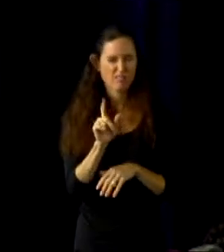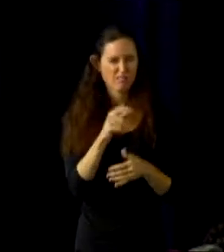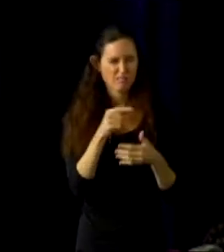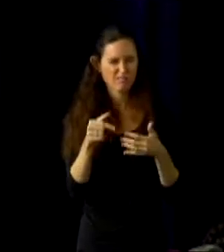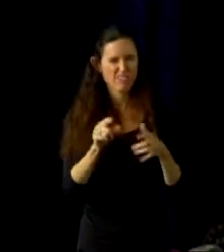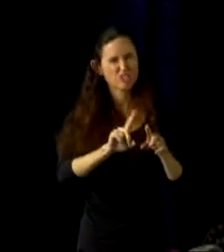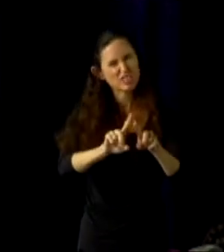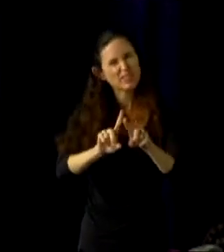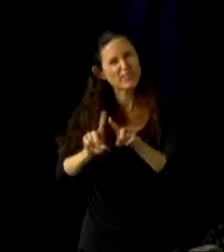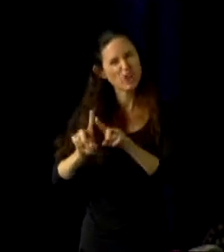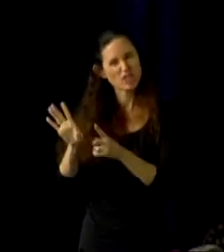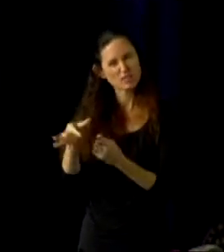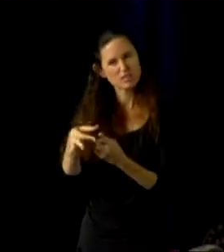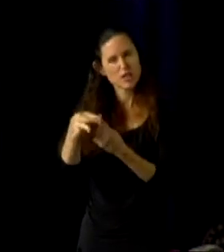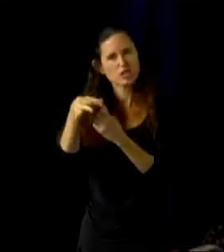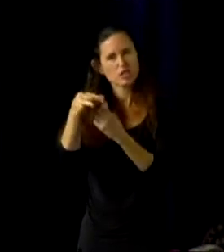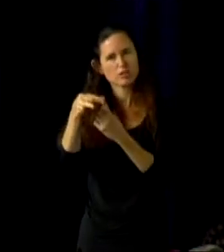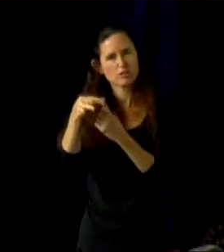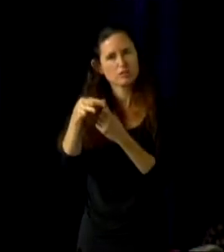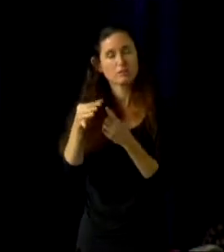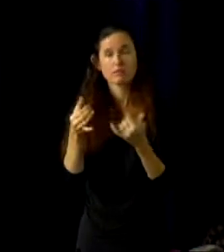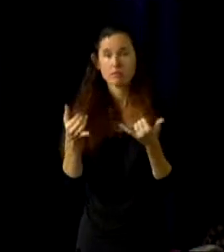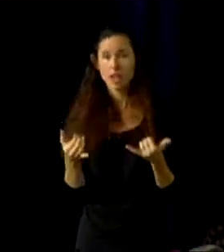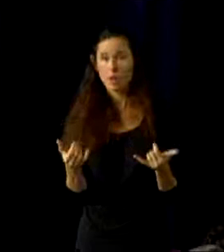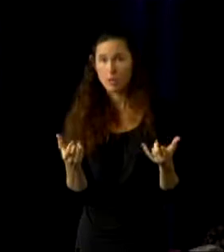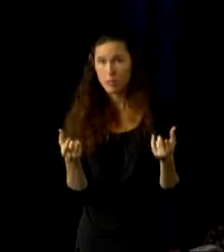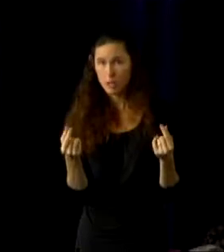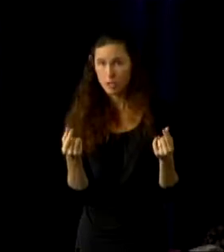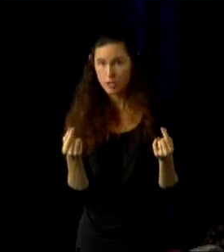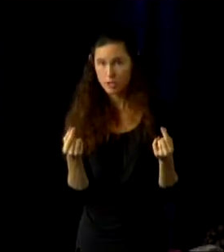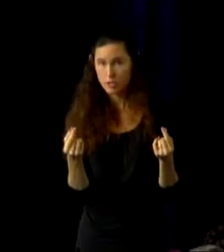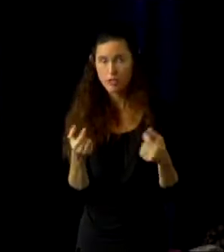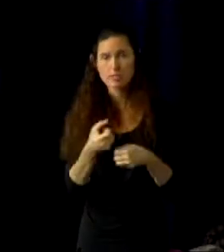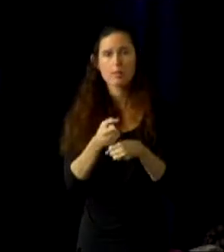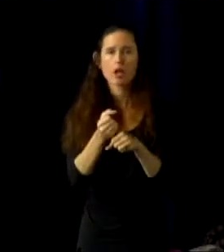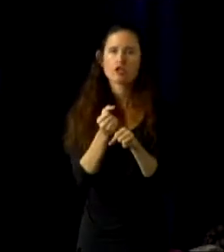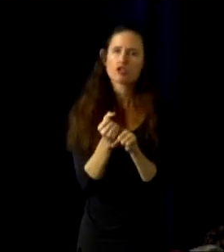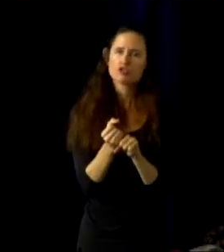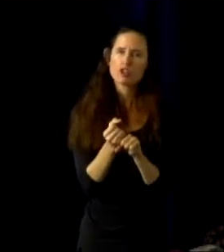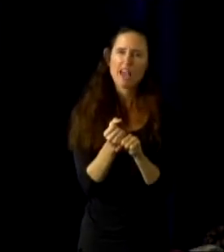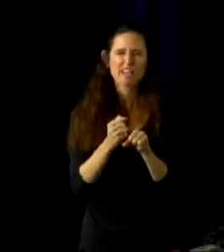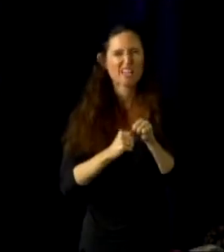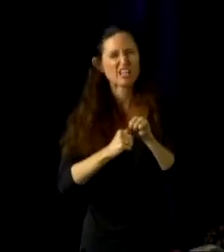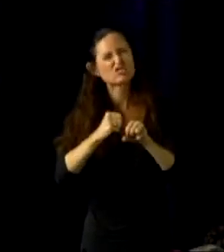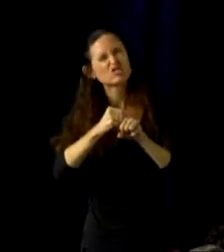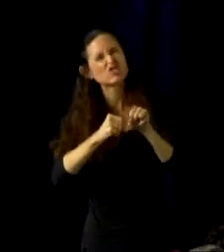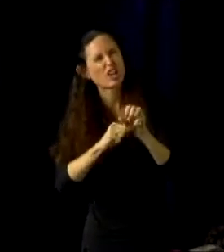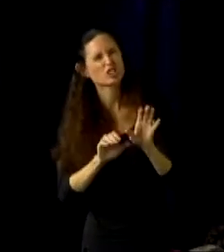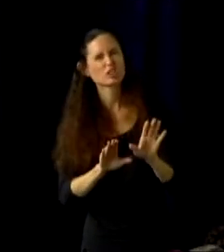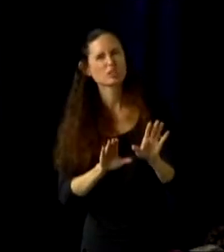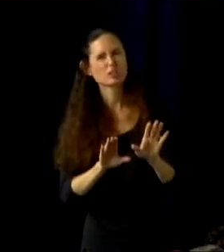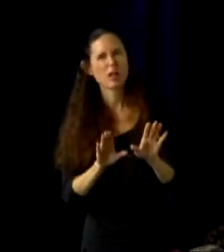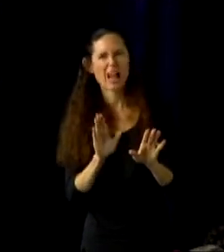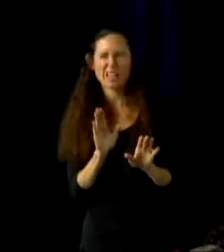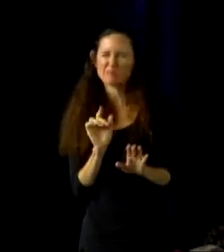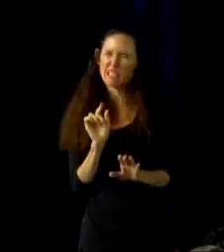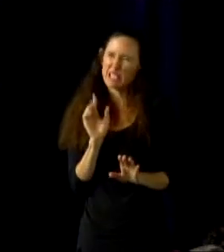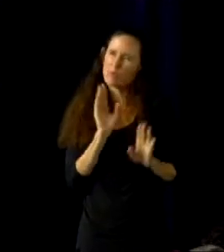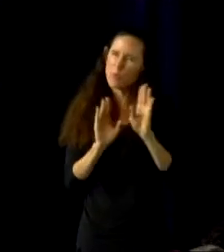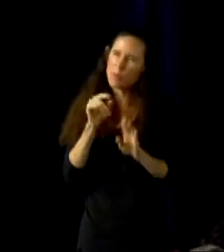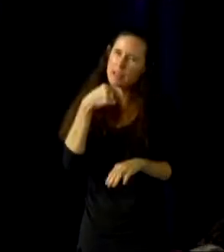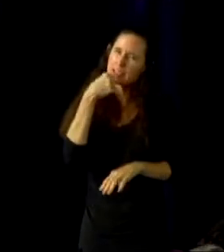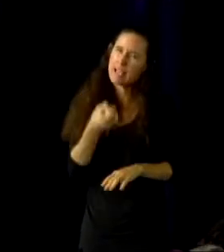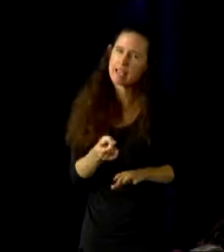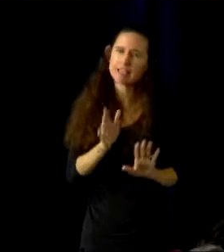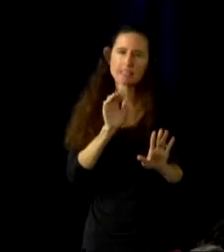So what we're going to do is now create a little bit of a structure. I'm even a little bit worried about even saying this. It's